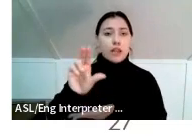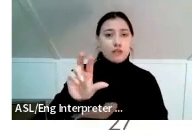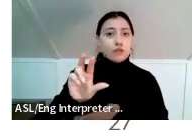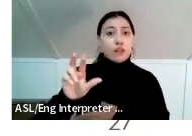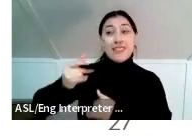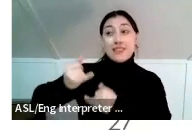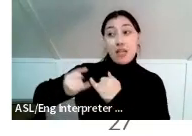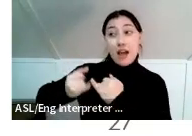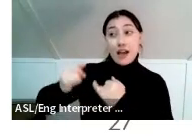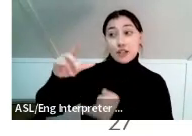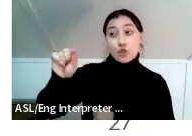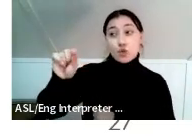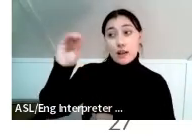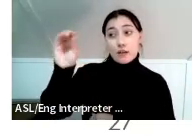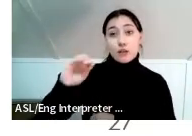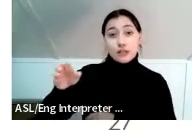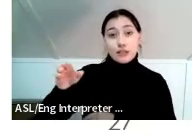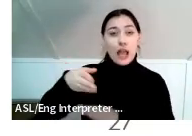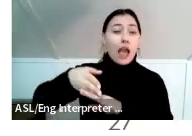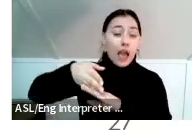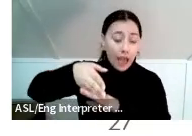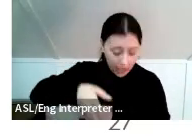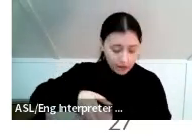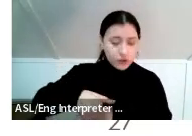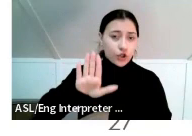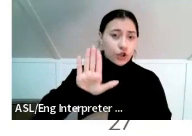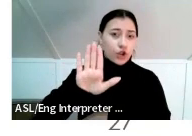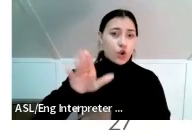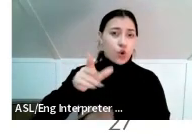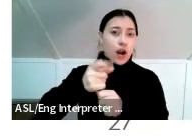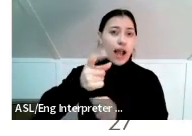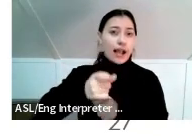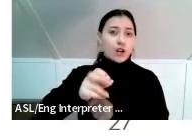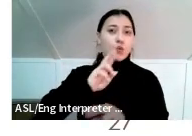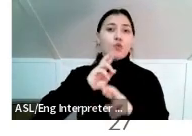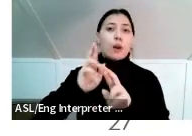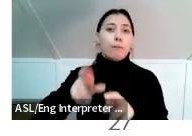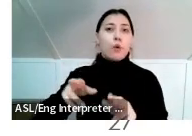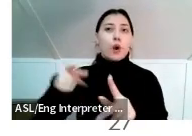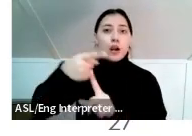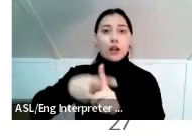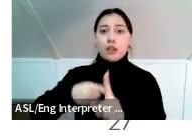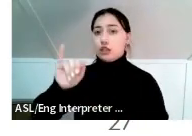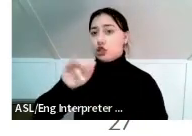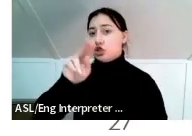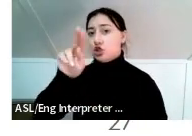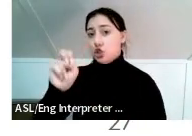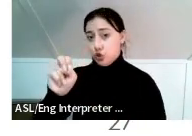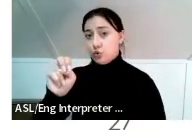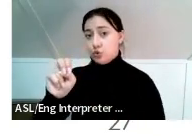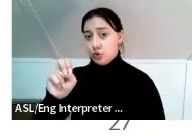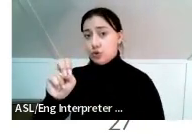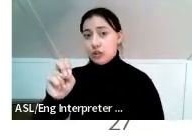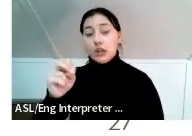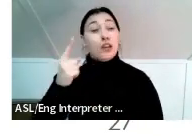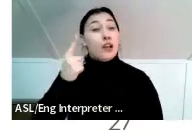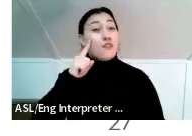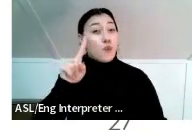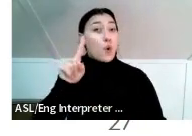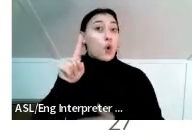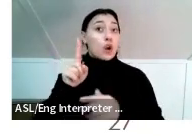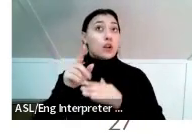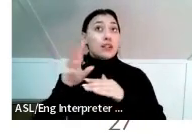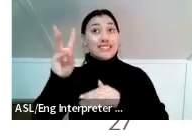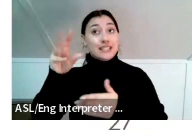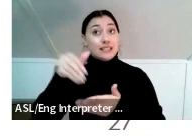out after you do your annual report in June. For grants of $6,000 and